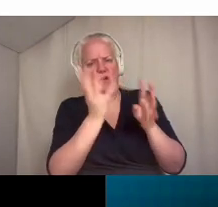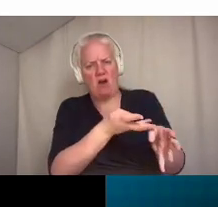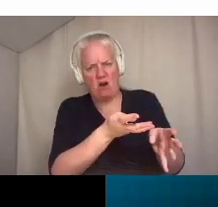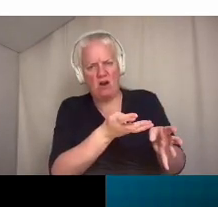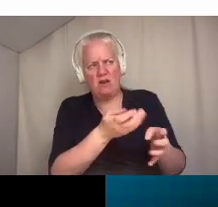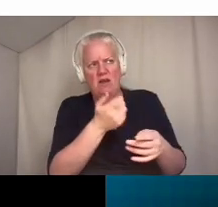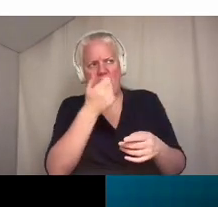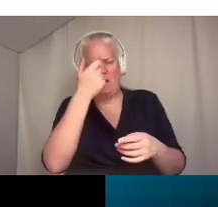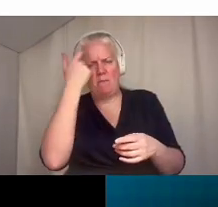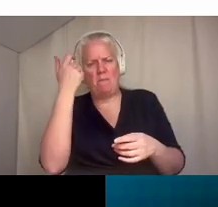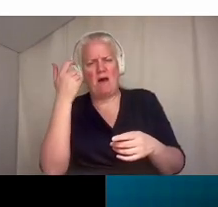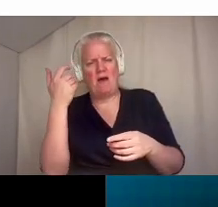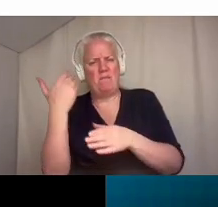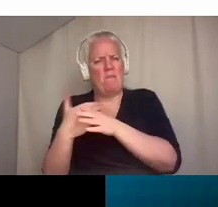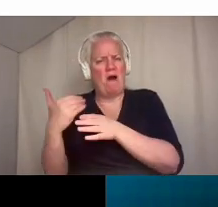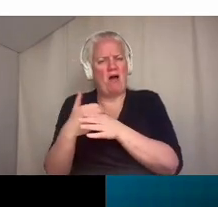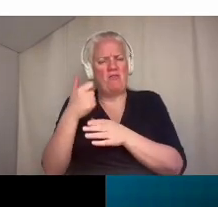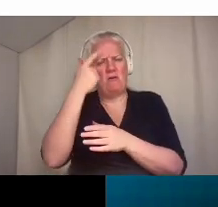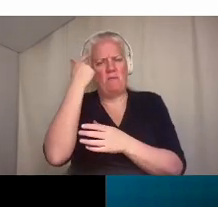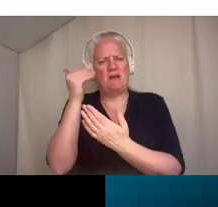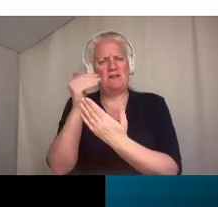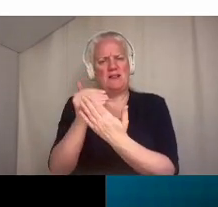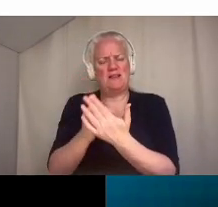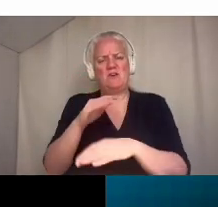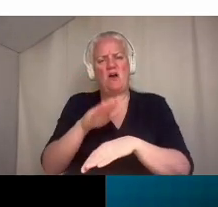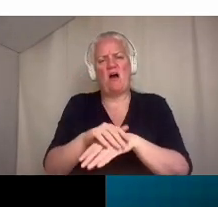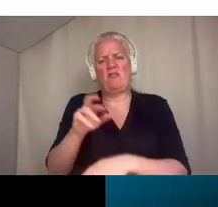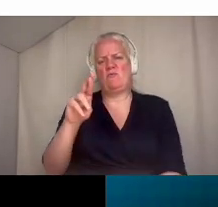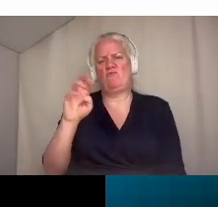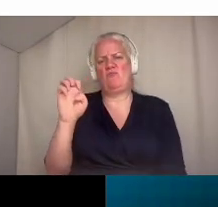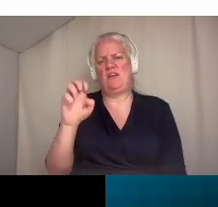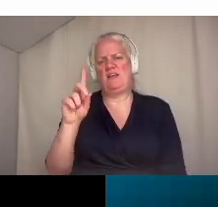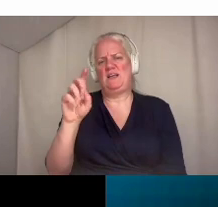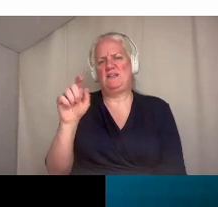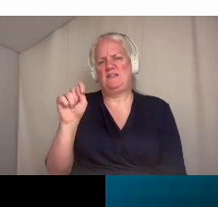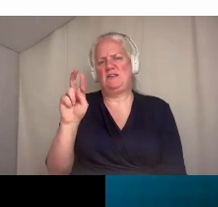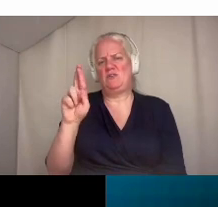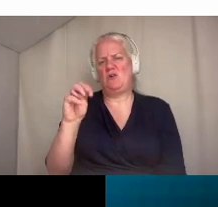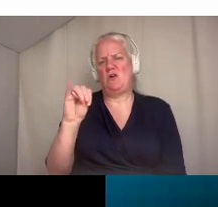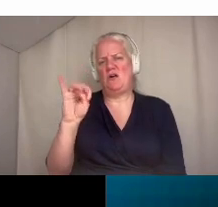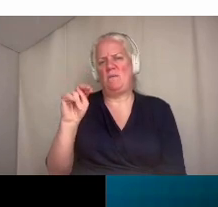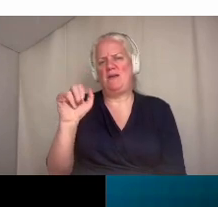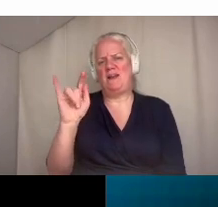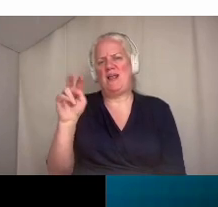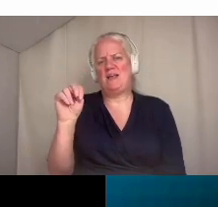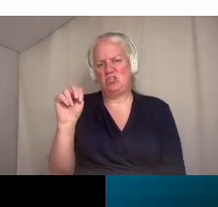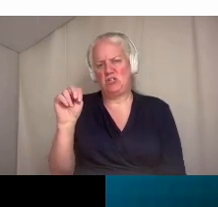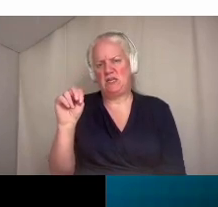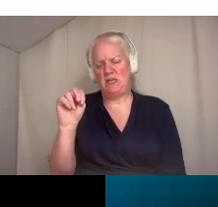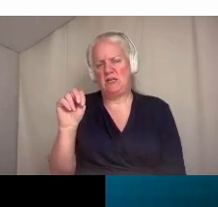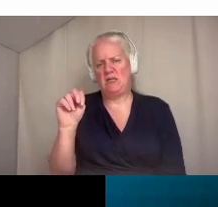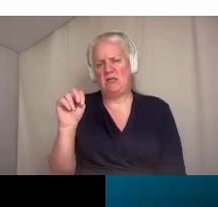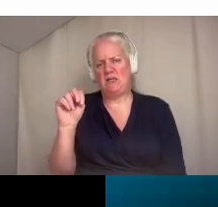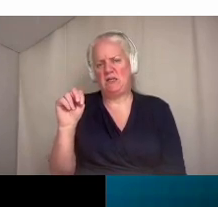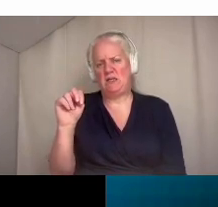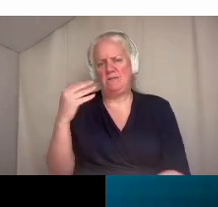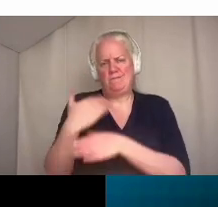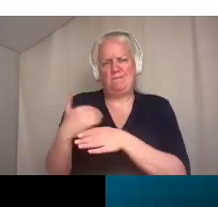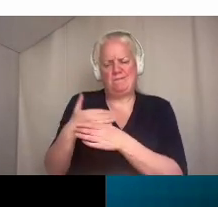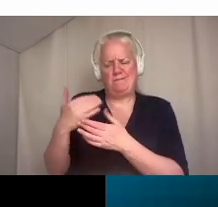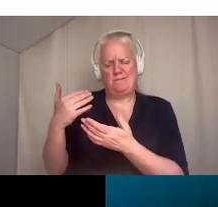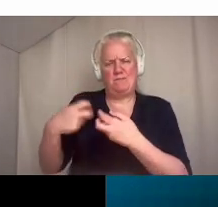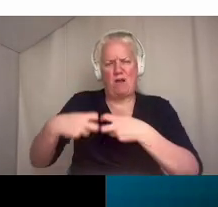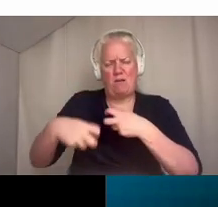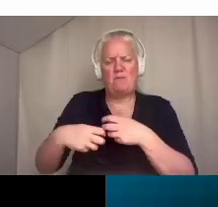that was listed on the redetermination. And what I told her was I pointed her to our federal